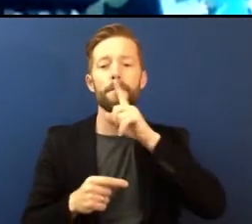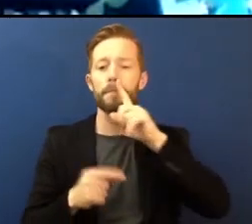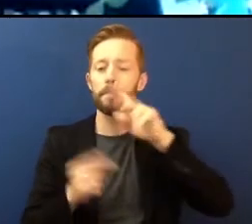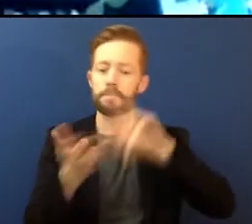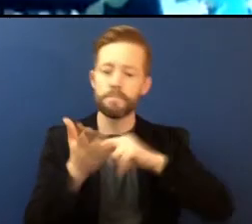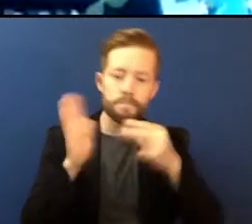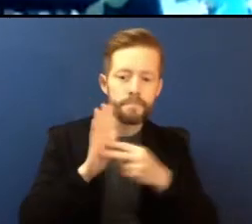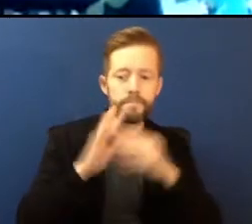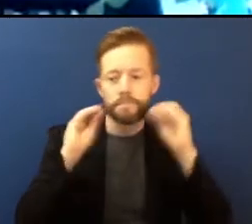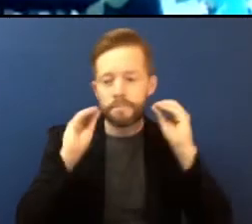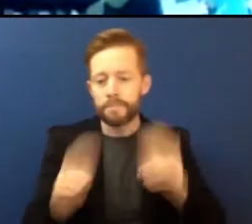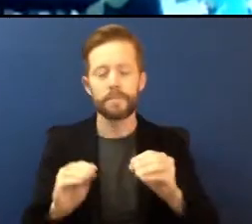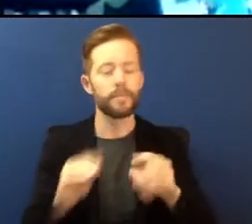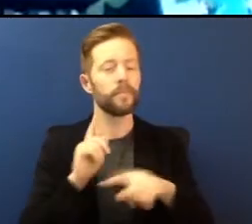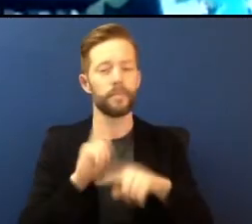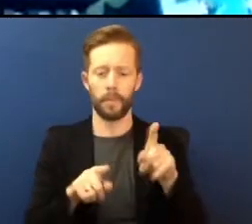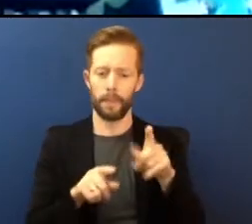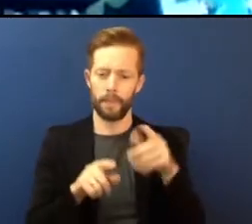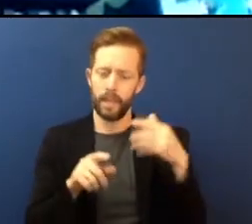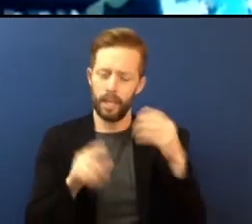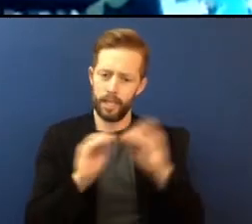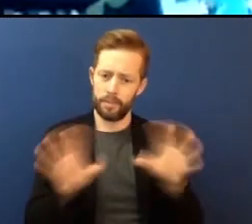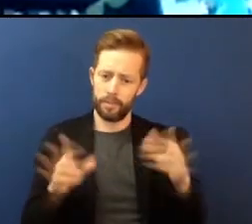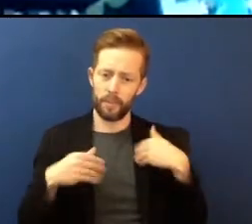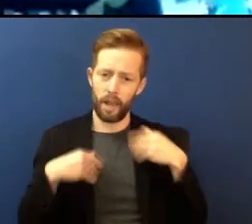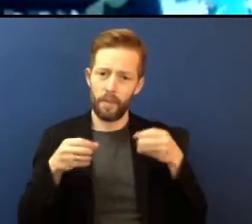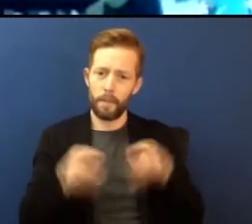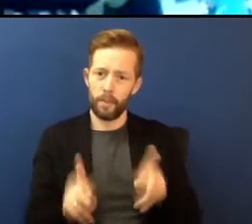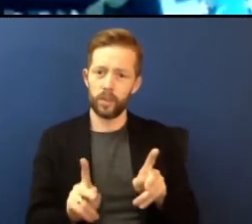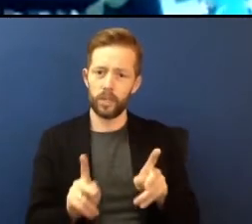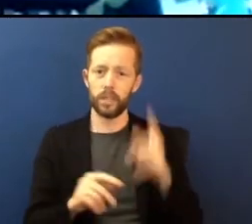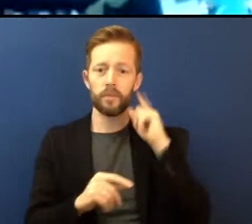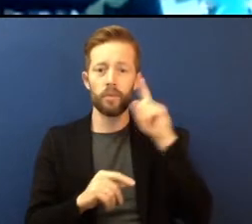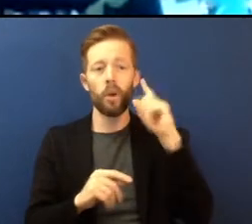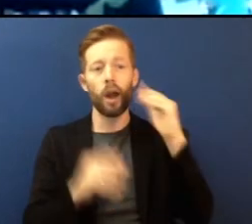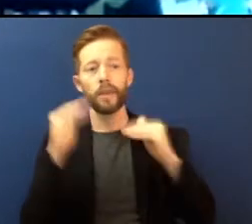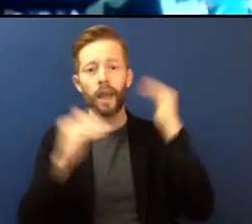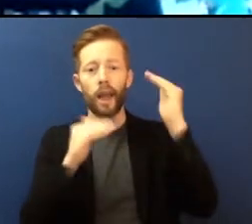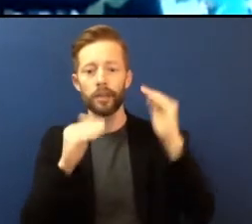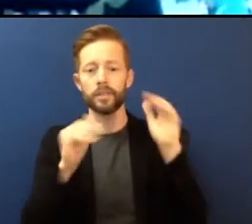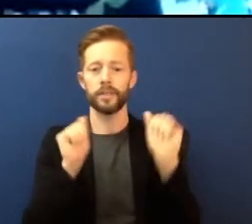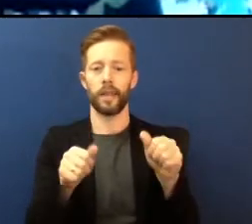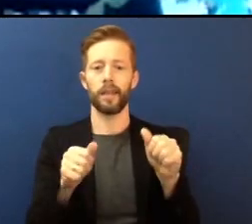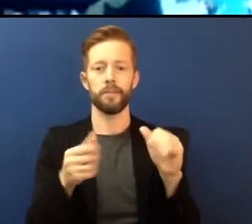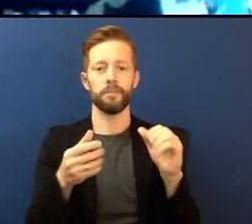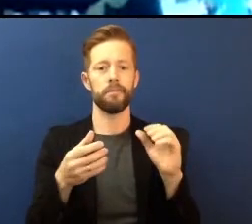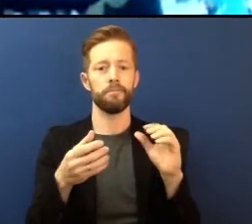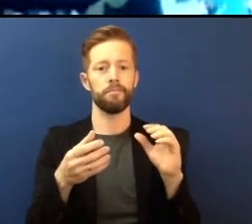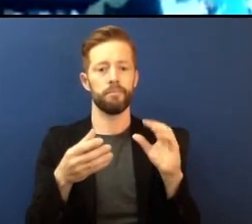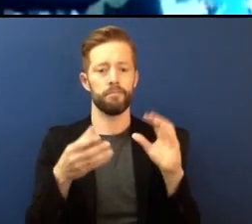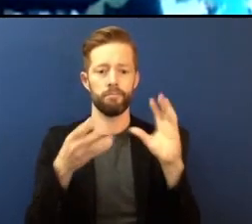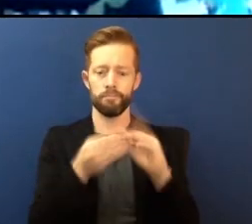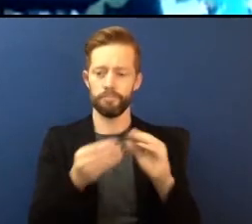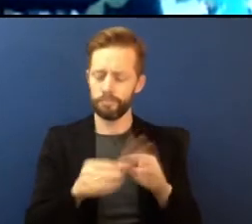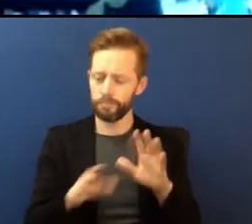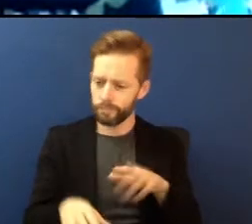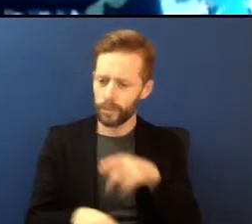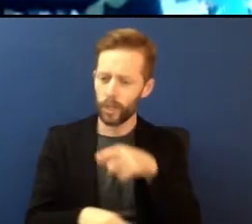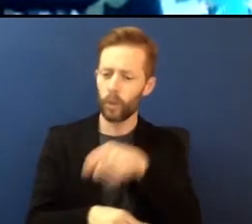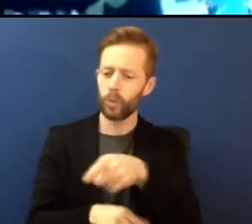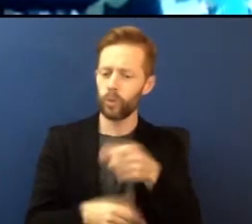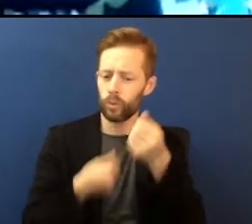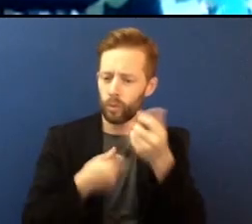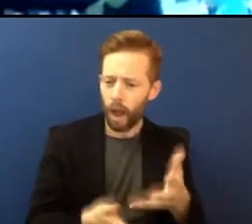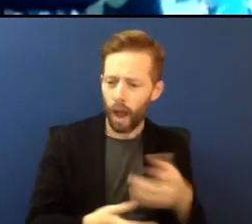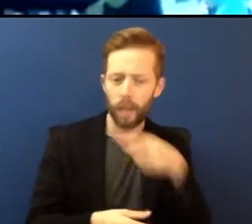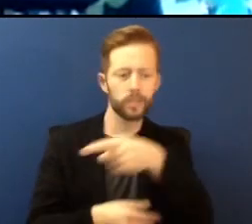they're not sort of focusing on this, there are clearly opportunities for the adult to talk about the fact that, you just